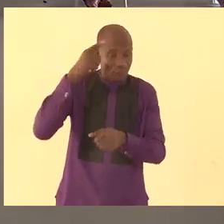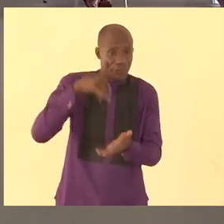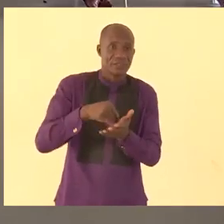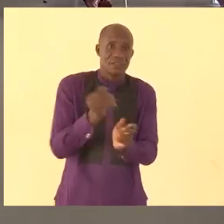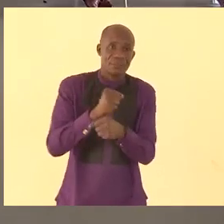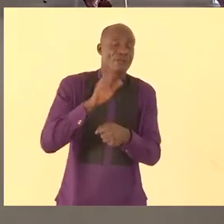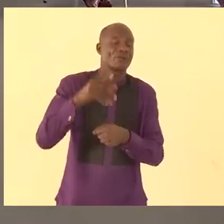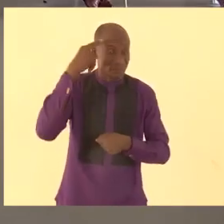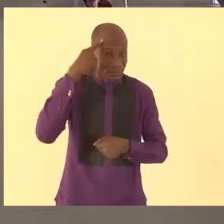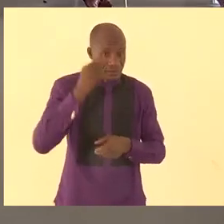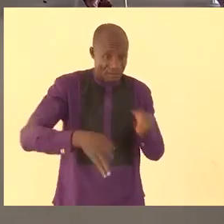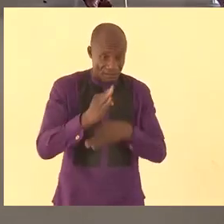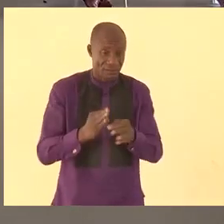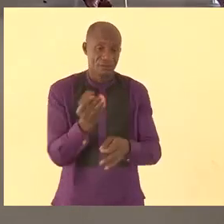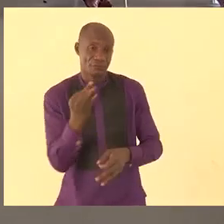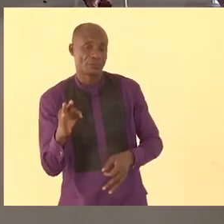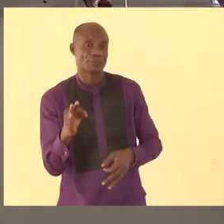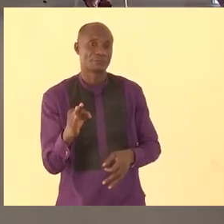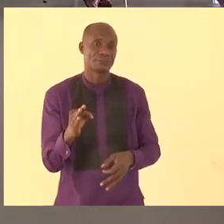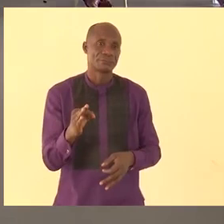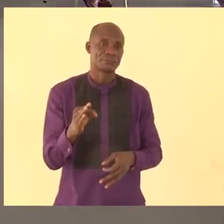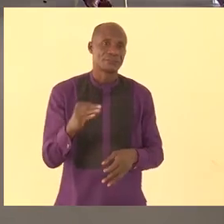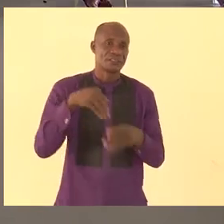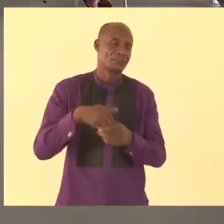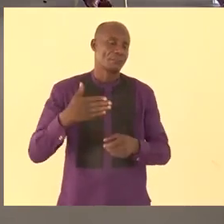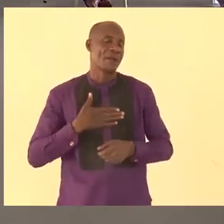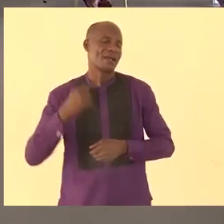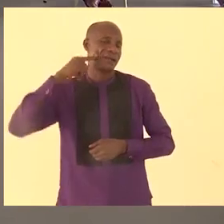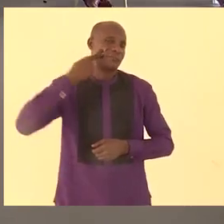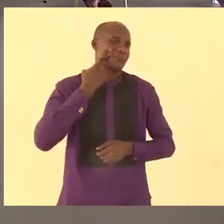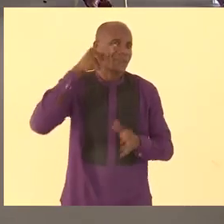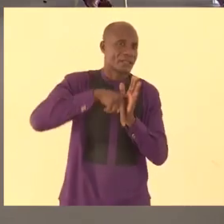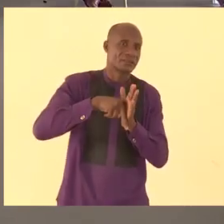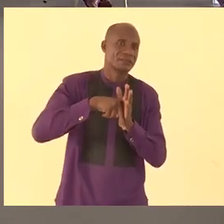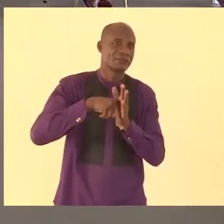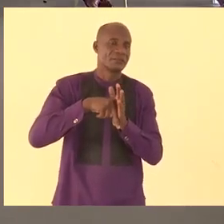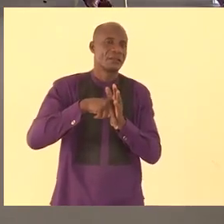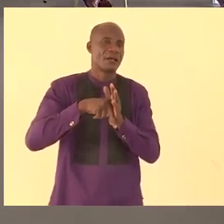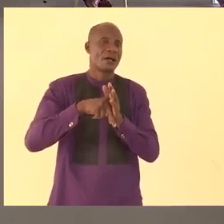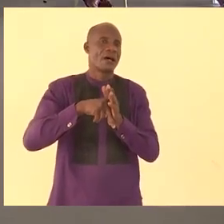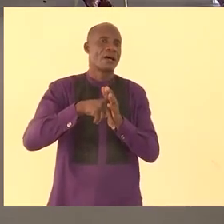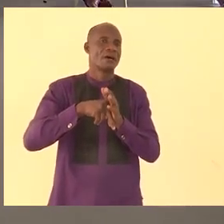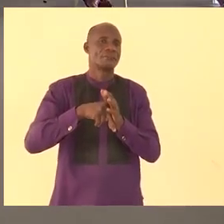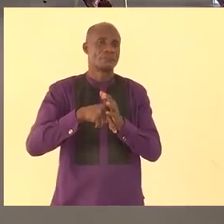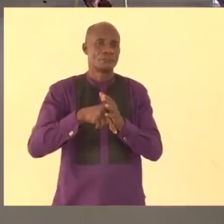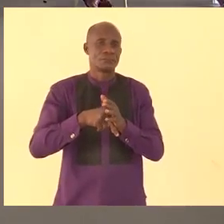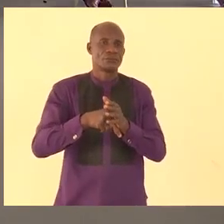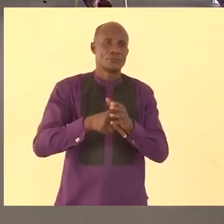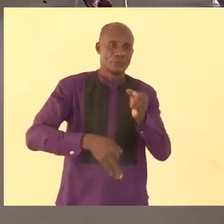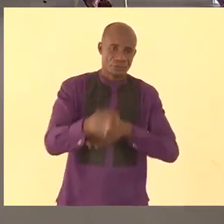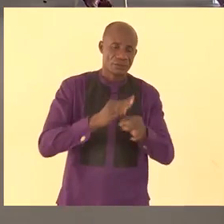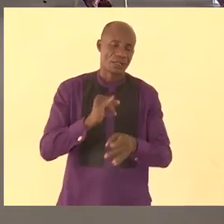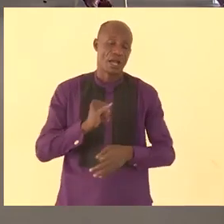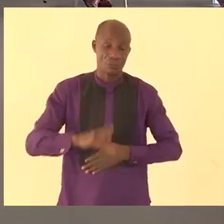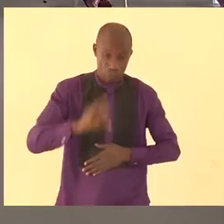that instead of me swimming in my bitterness and my sadness and my sorrow, I would rather choose the